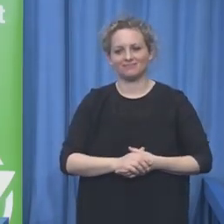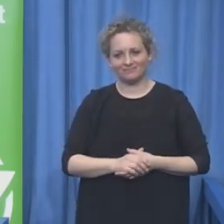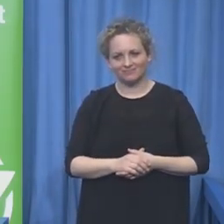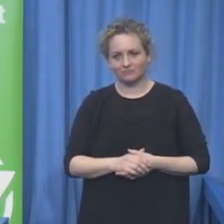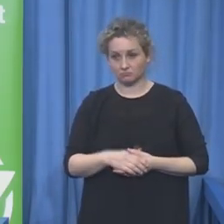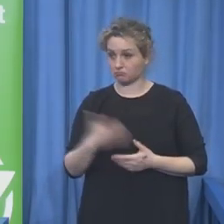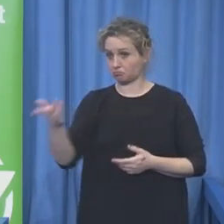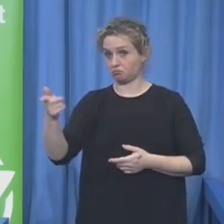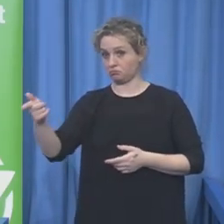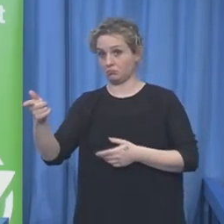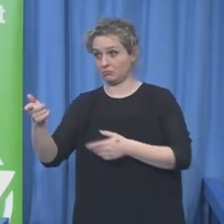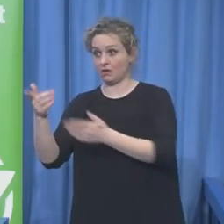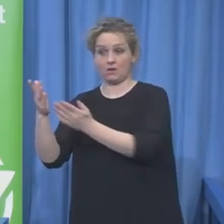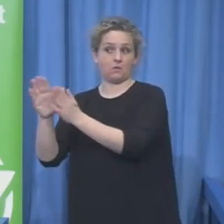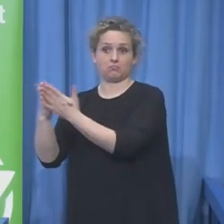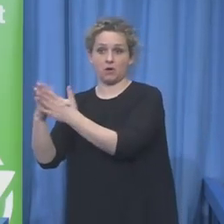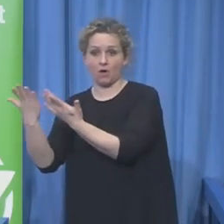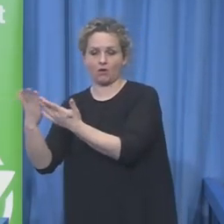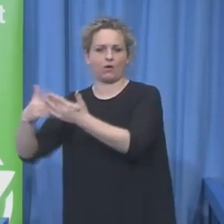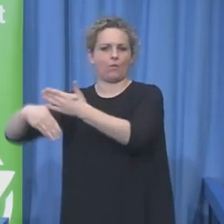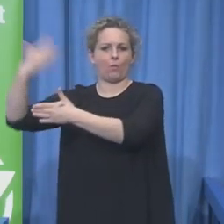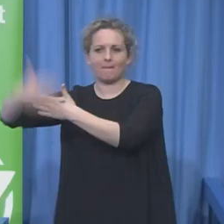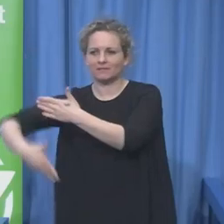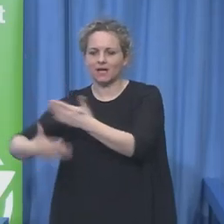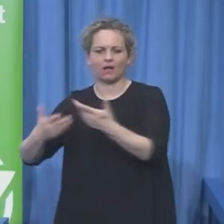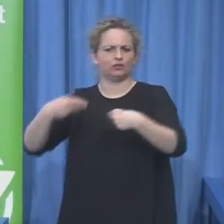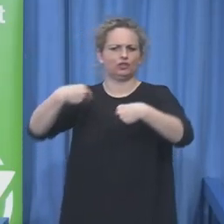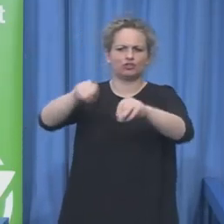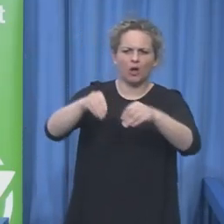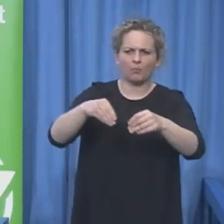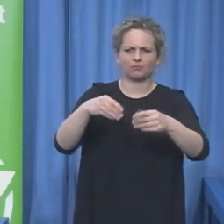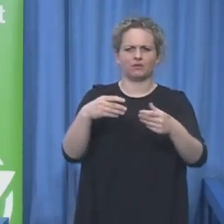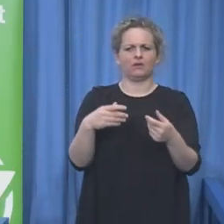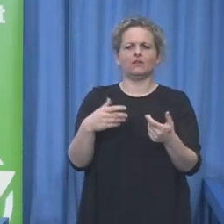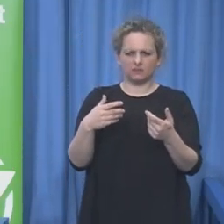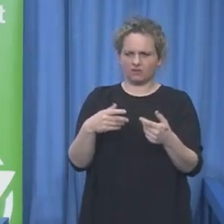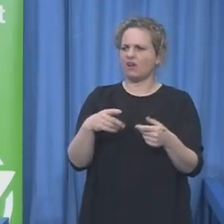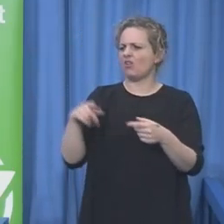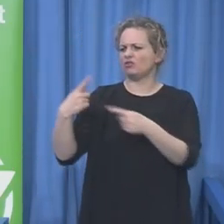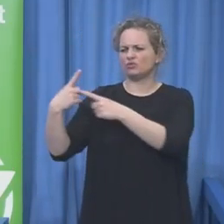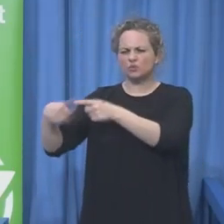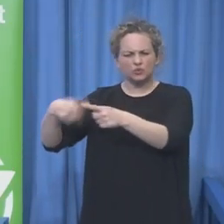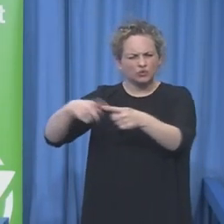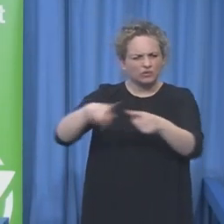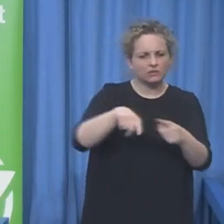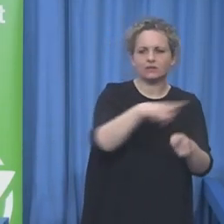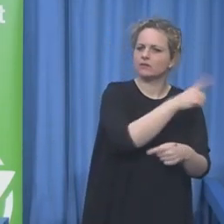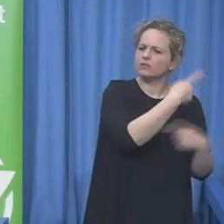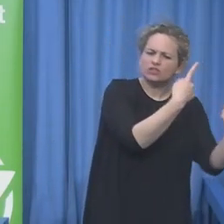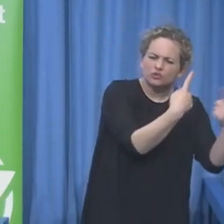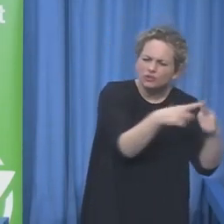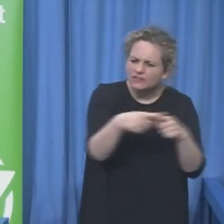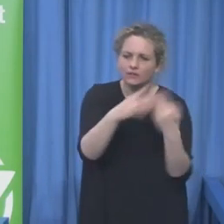chocolate. Every one of them is choosing the right thing for them.